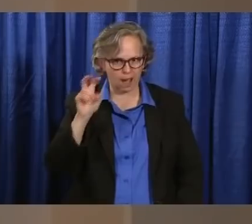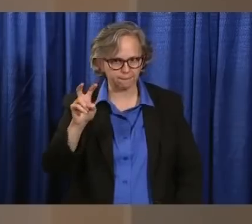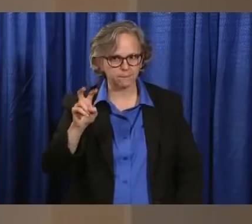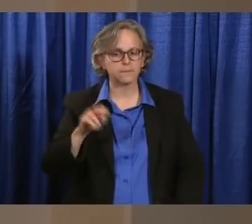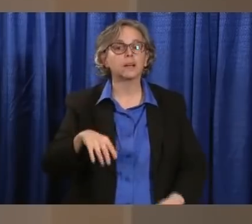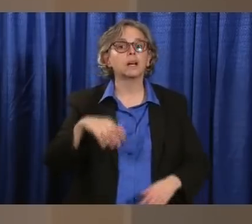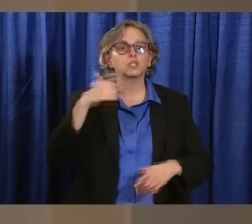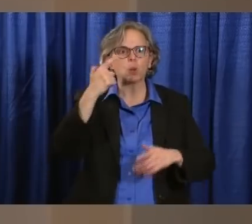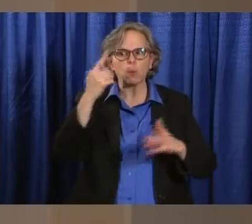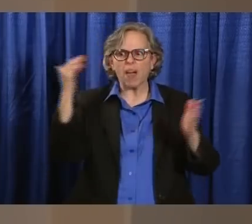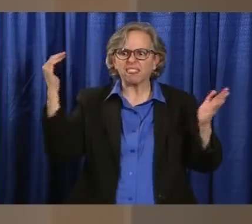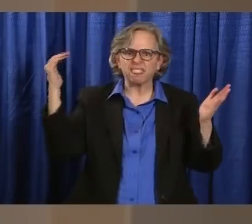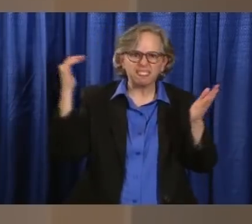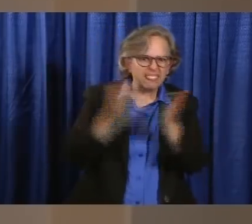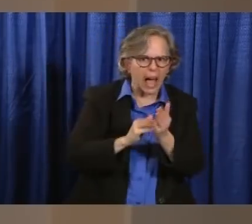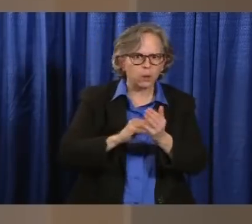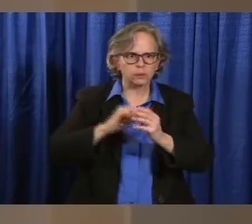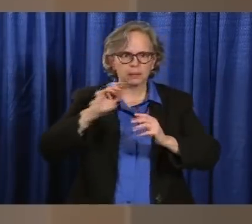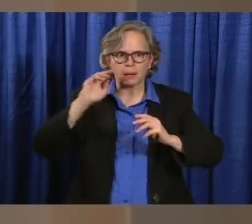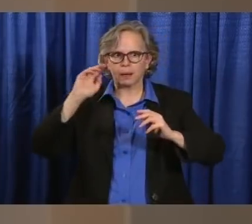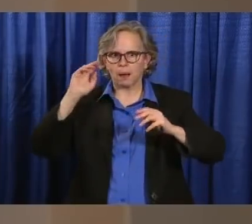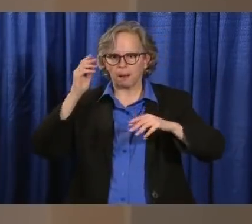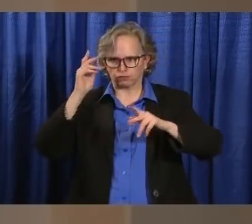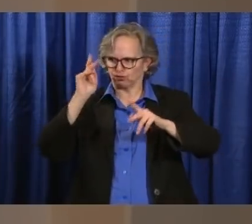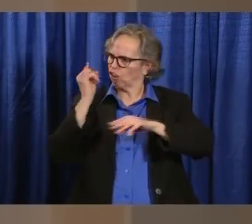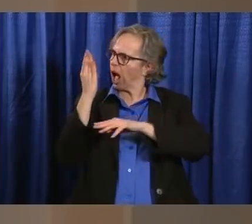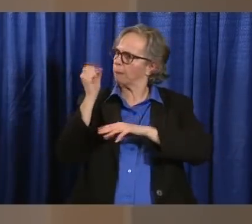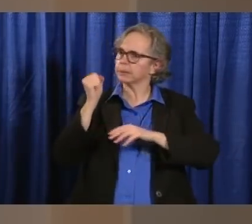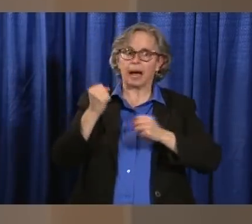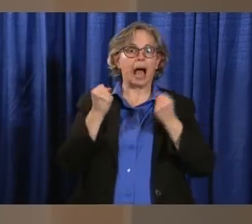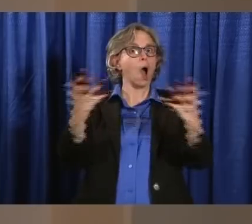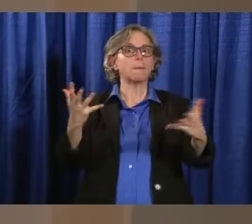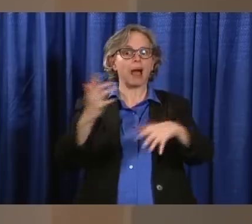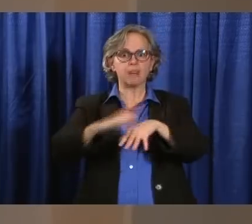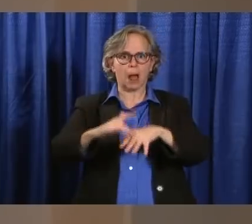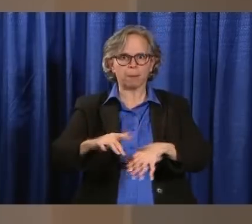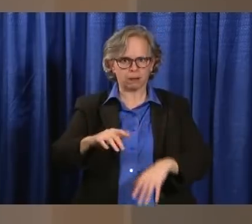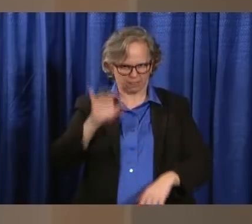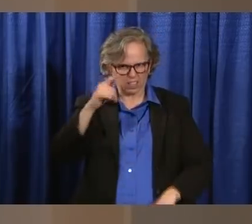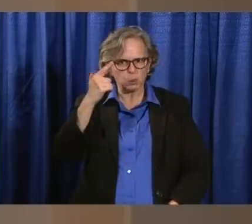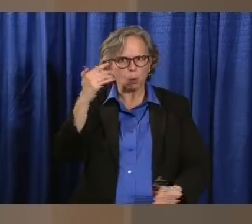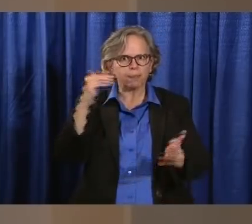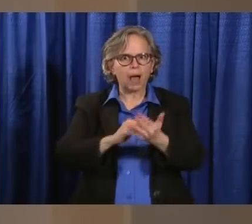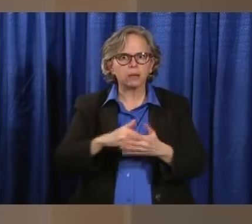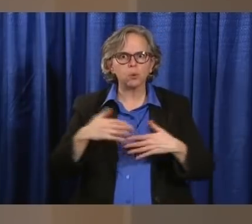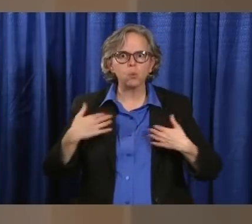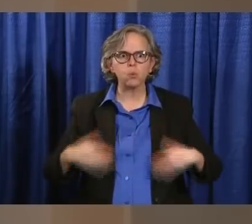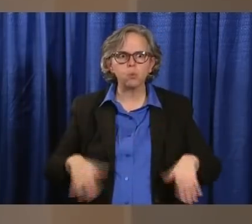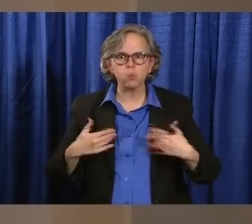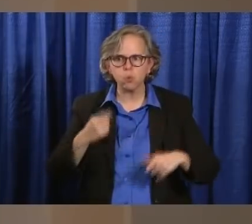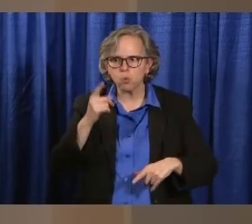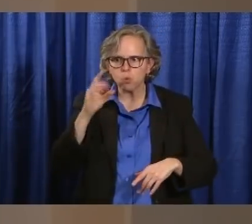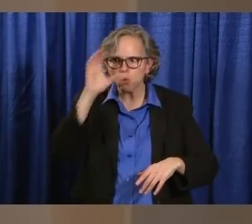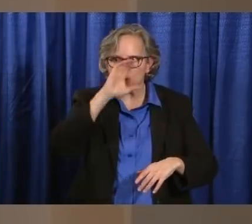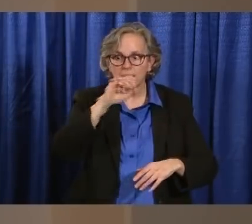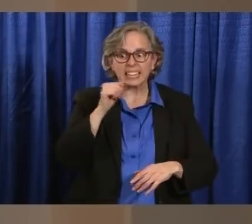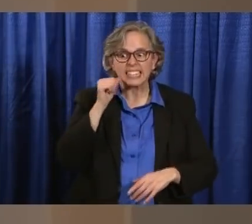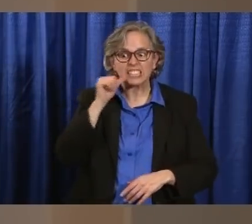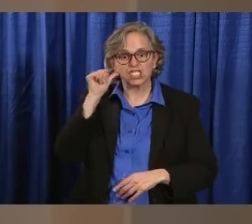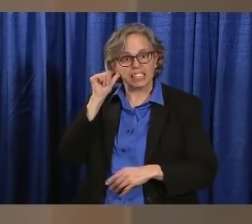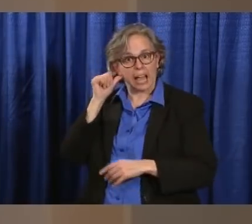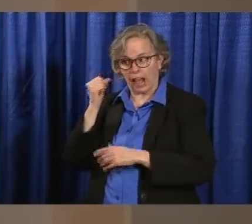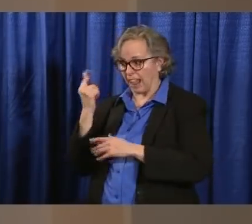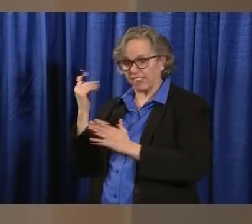in a 24-hour period. And I want to focus, if I could, just for a moment on one of those special places of need